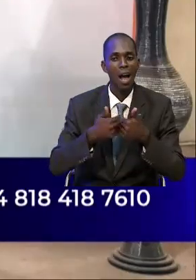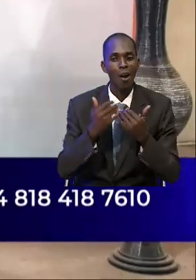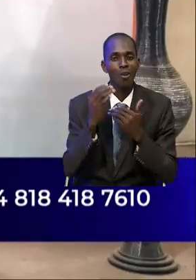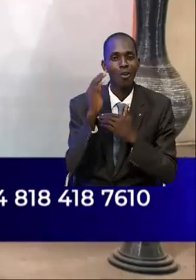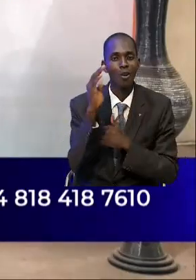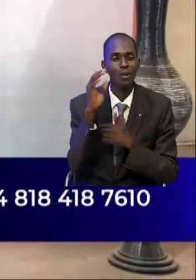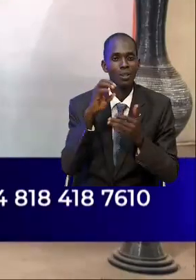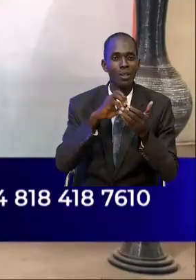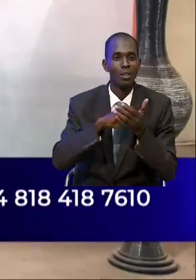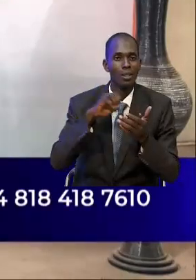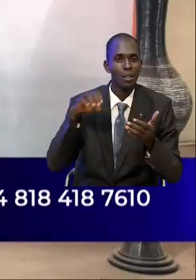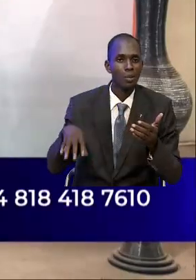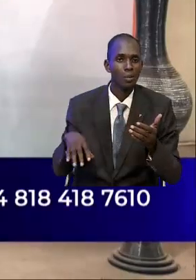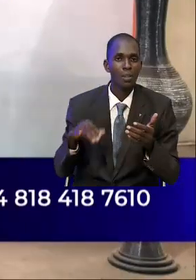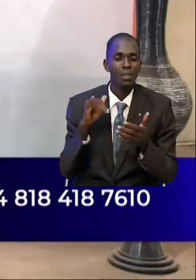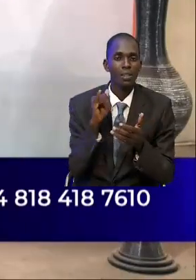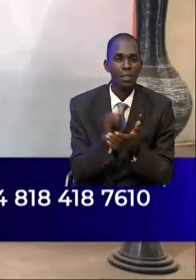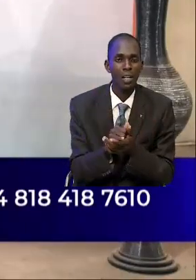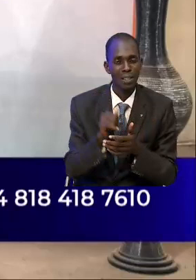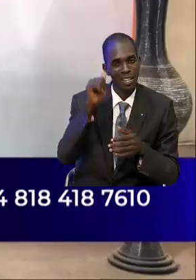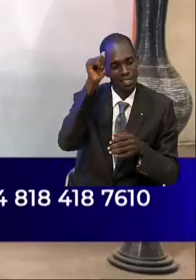I'm here to testify how God